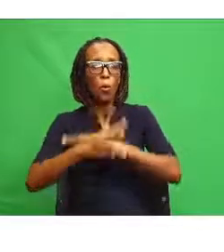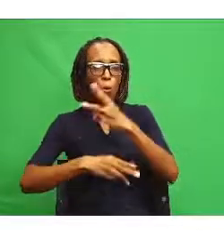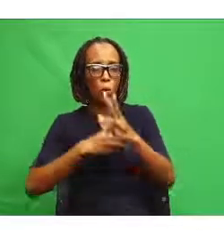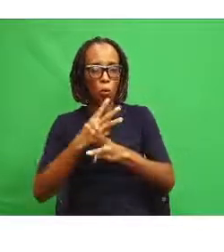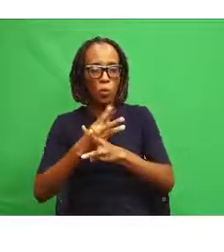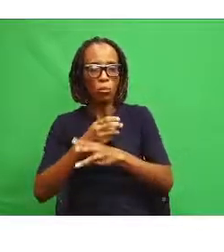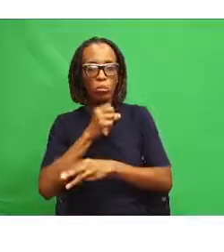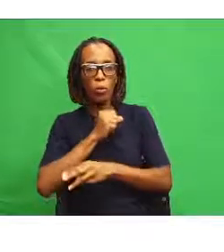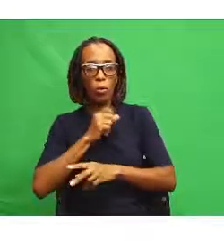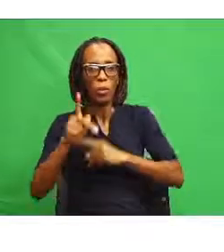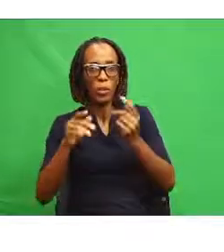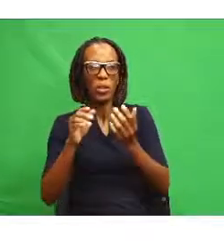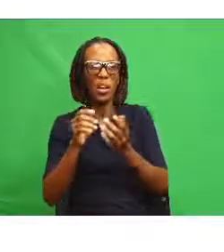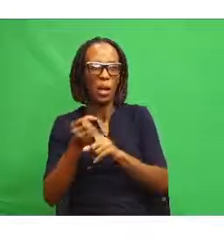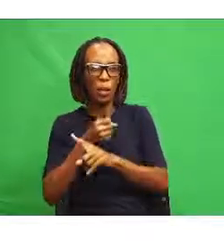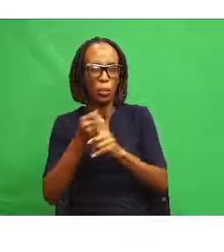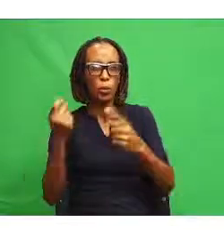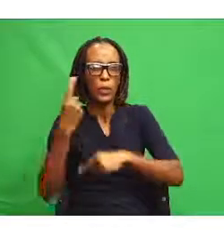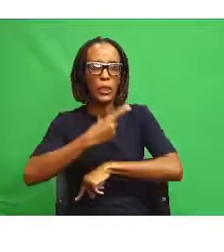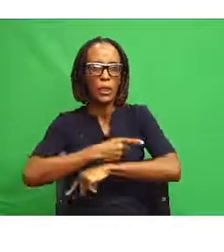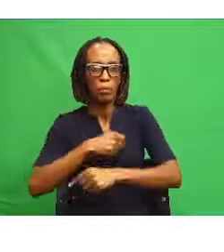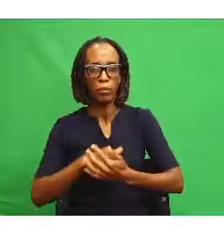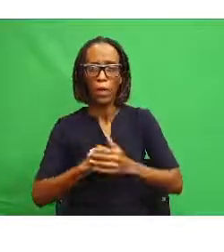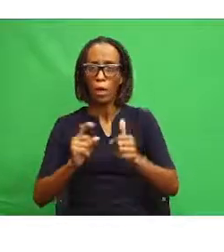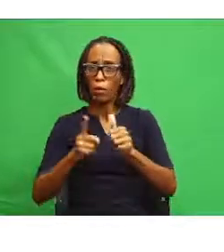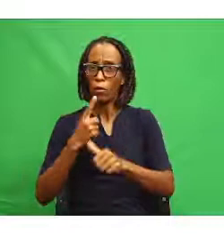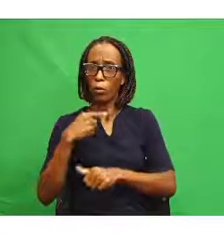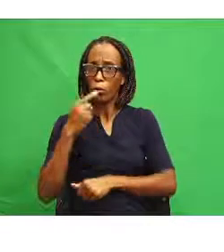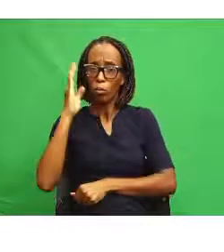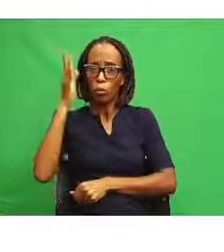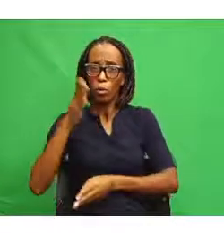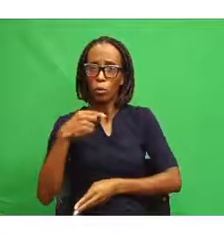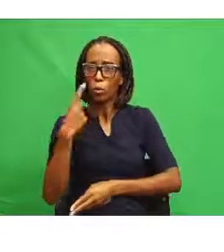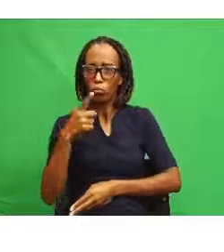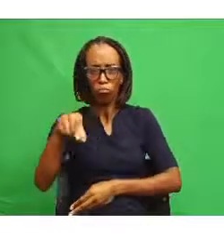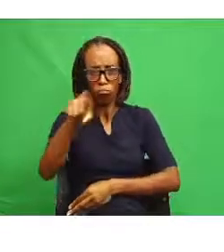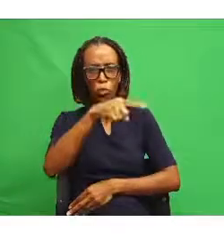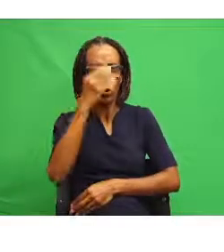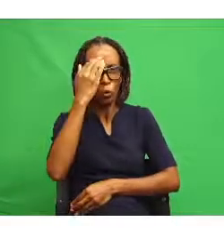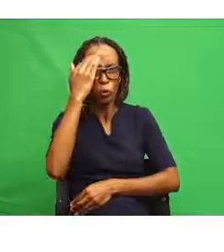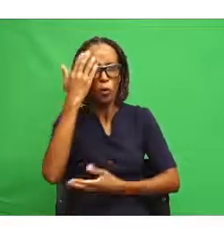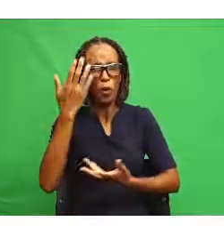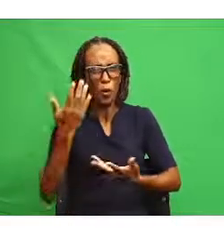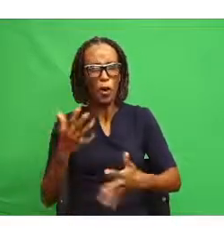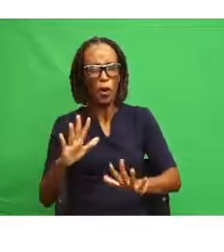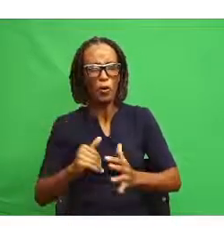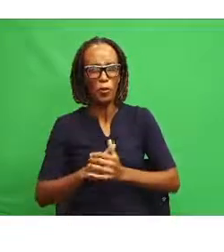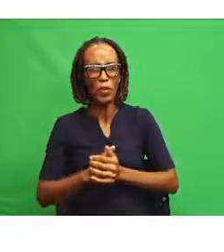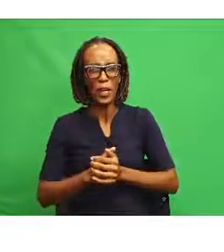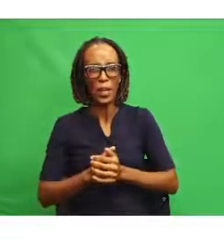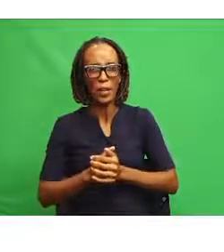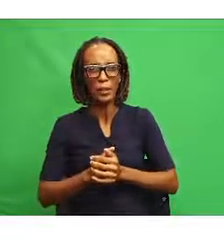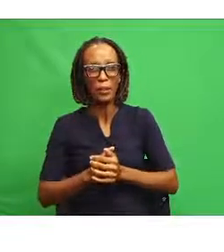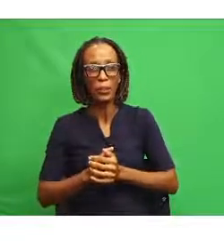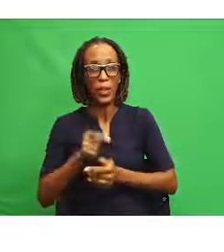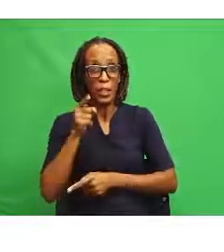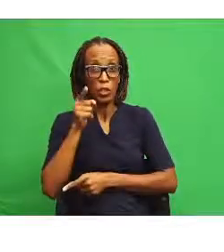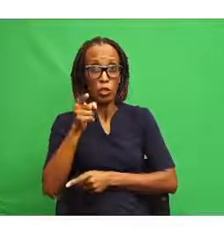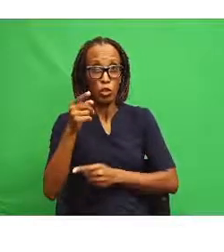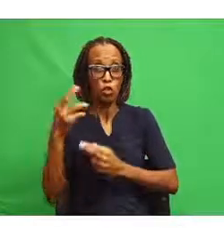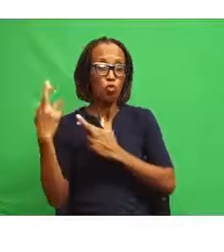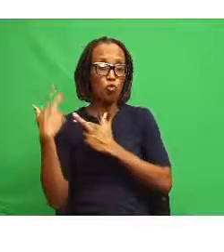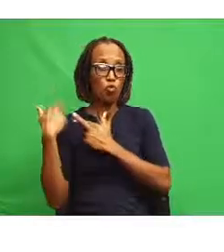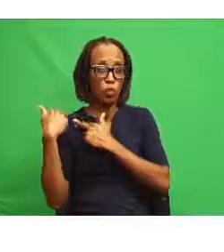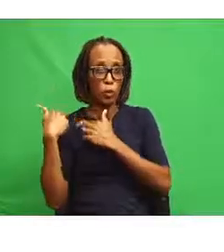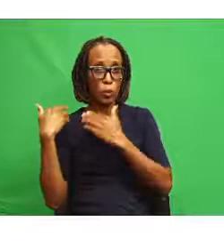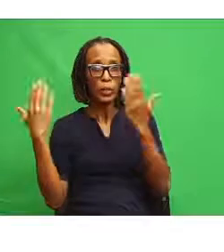Day. Our first speaker is no stranger to many of us as she takes on the lead role here